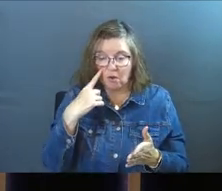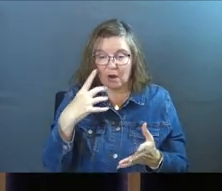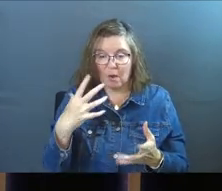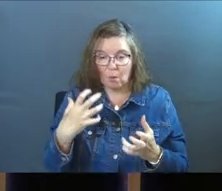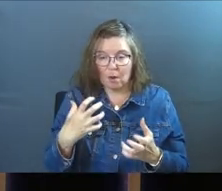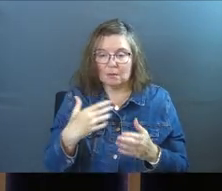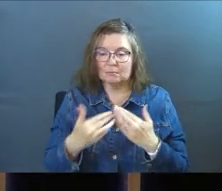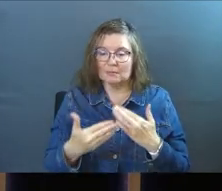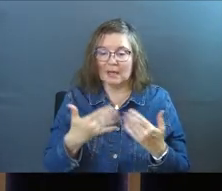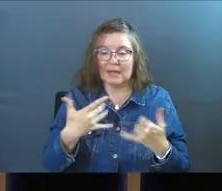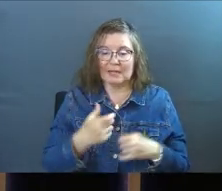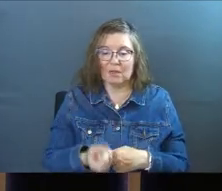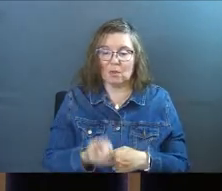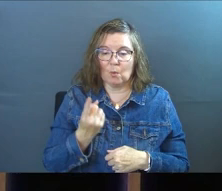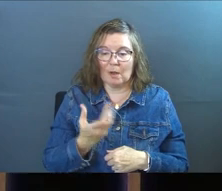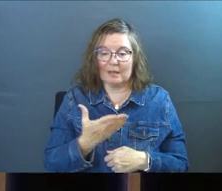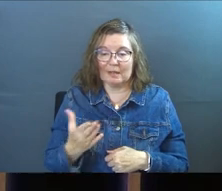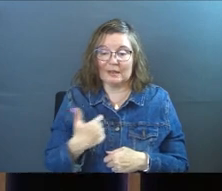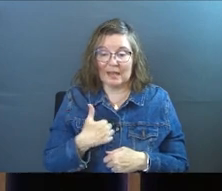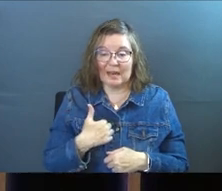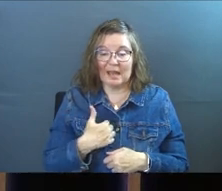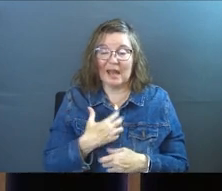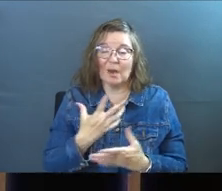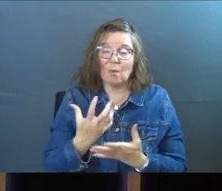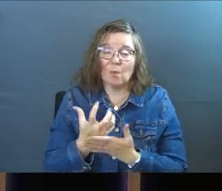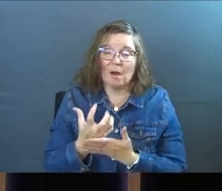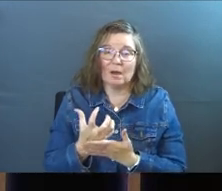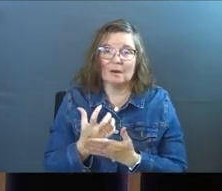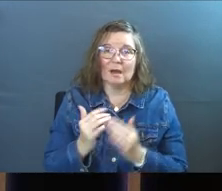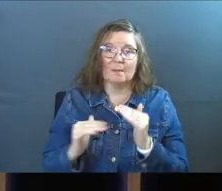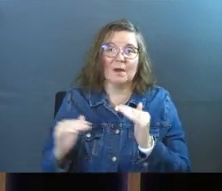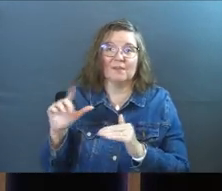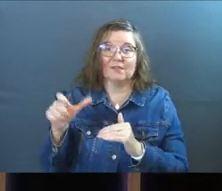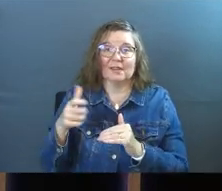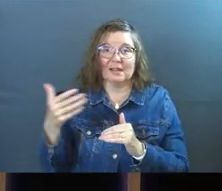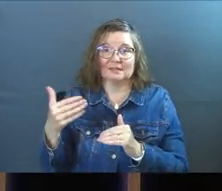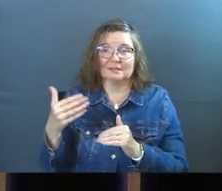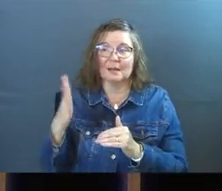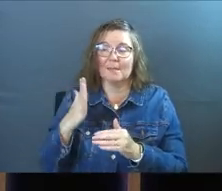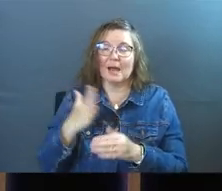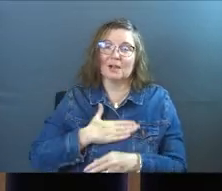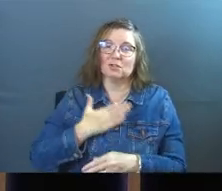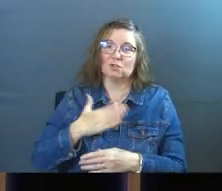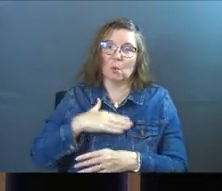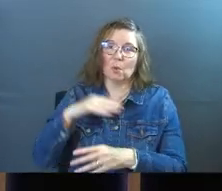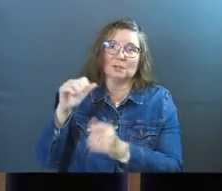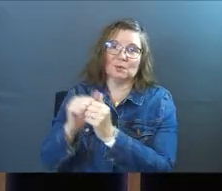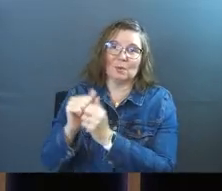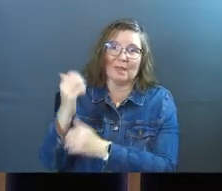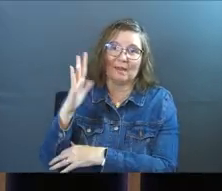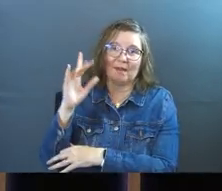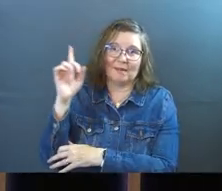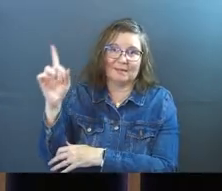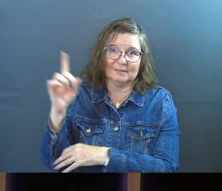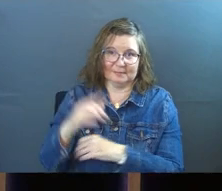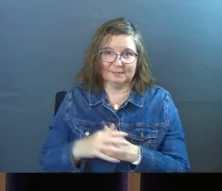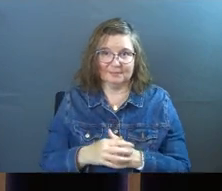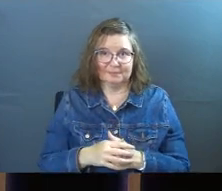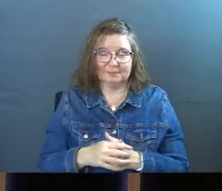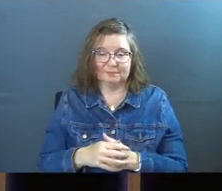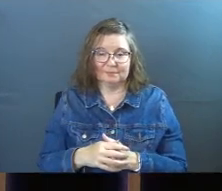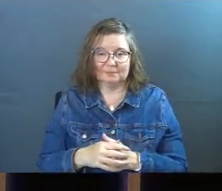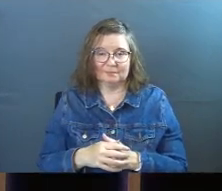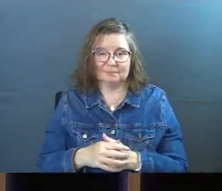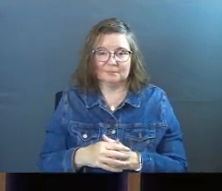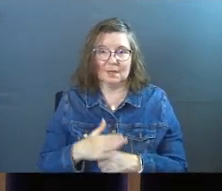I wanted, yet I get the one thing that I do desperately want above everything else. See, my joy is in God. My